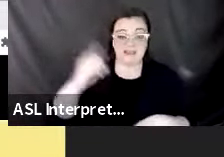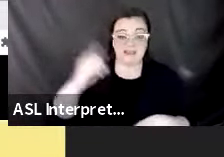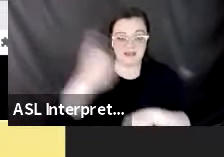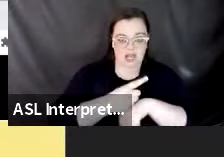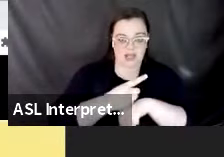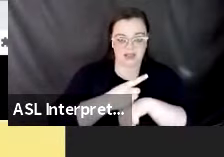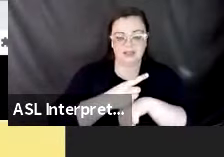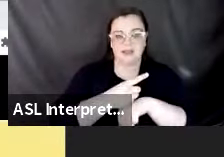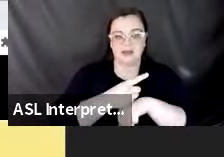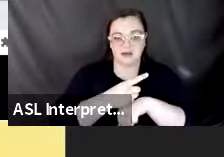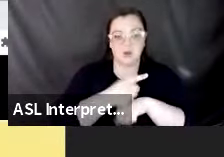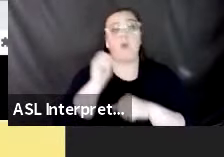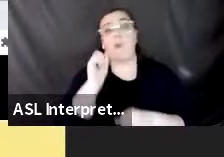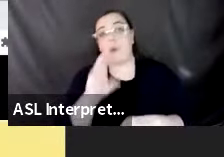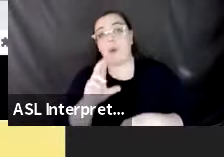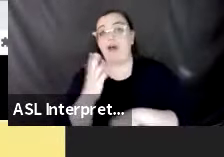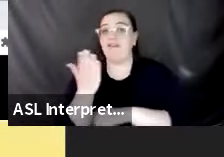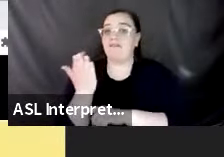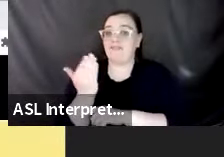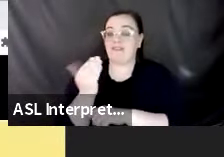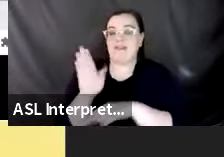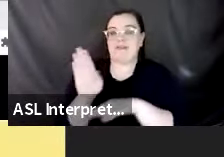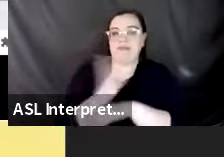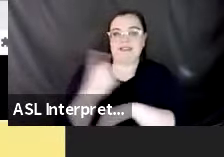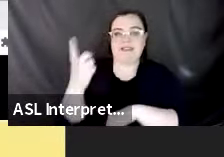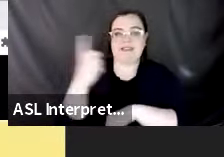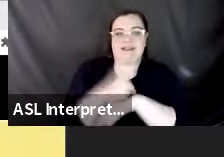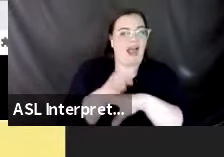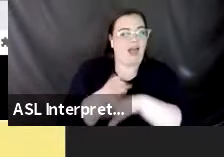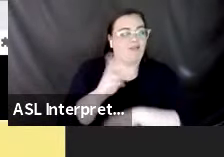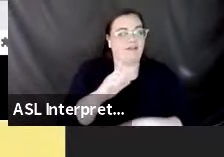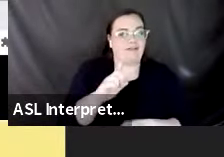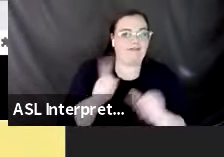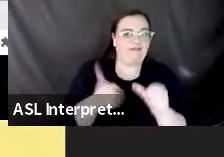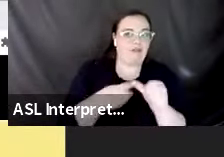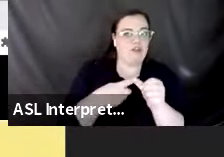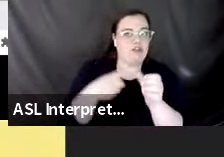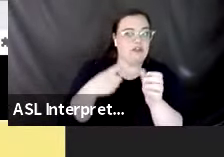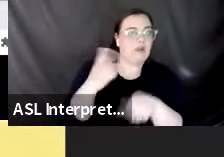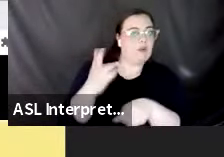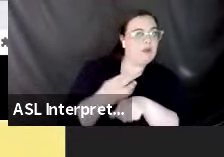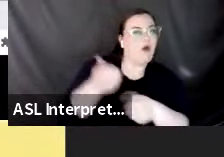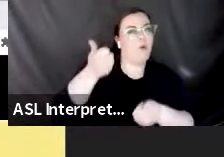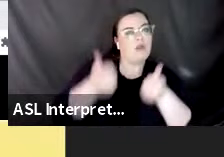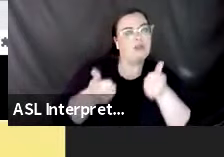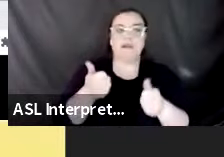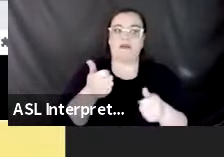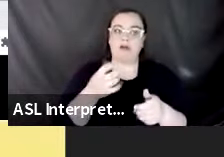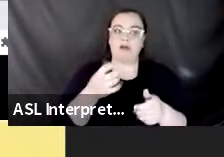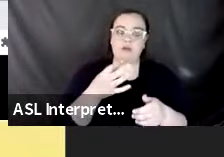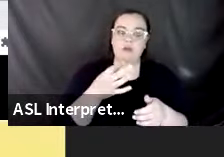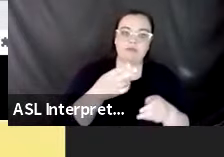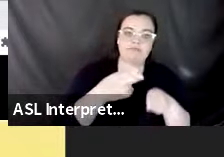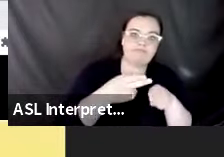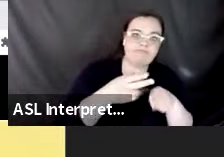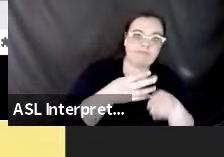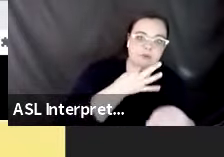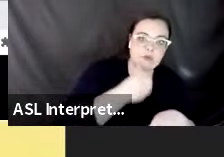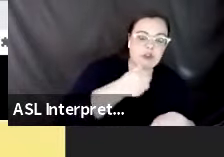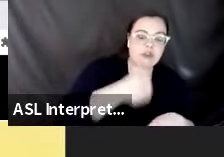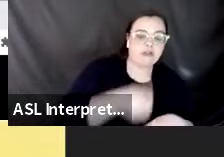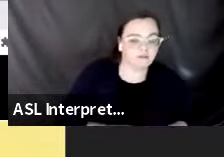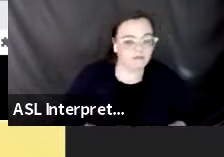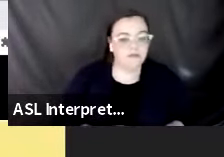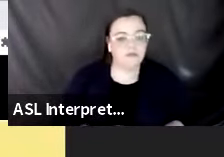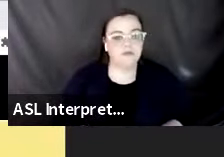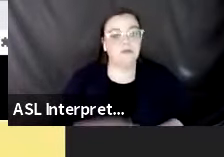or 15 business days after the first use, whichever is shorter. It includes all types of use that we